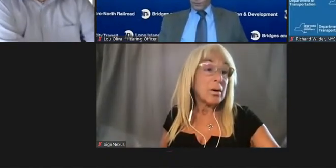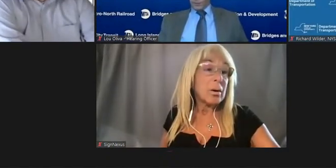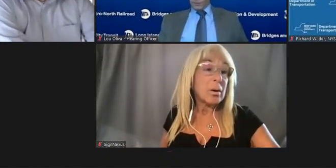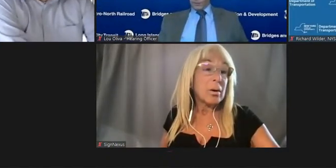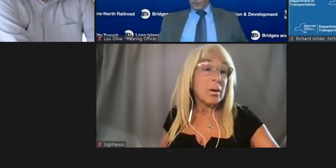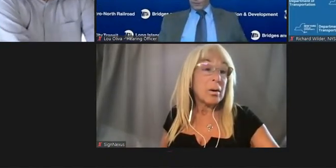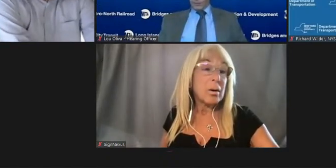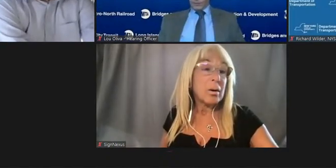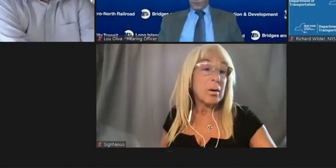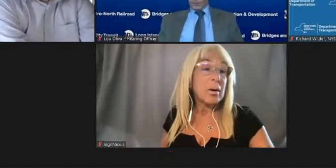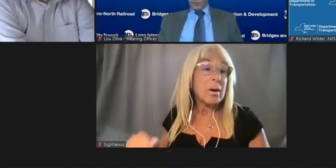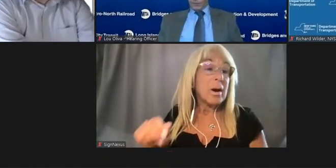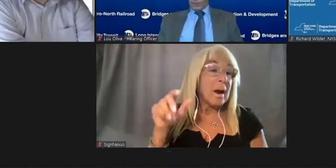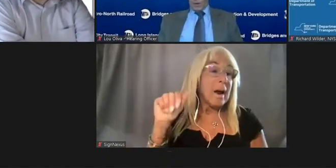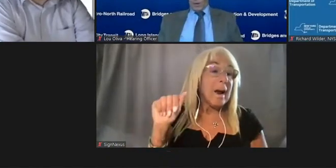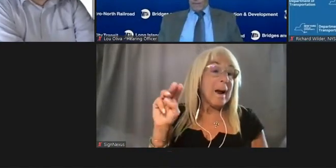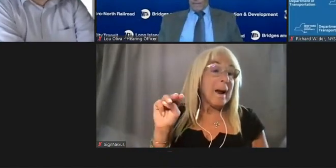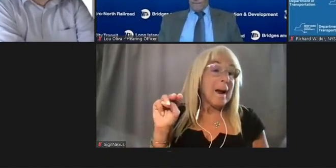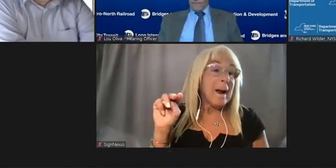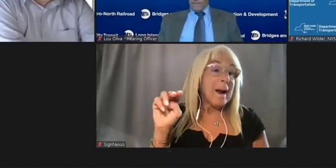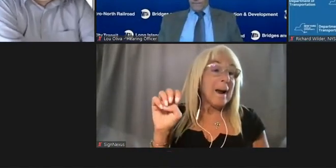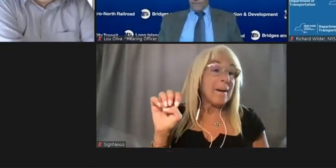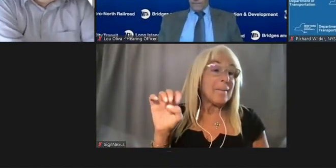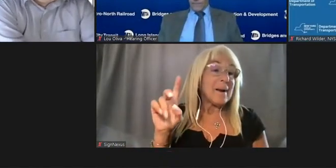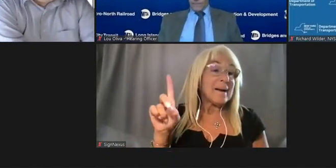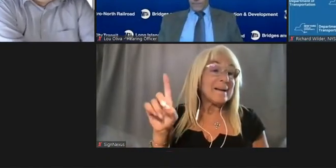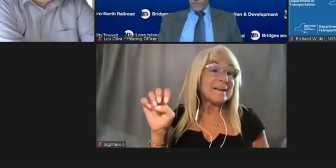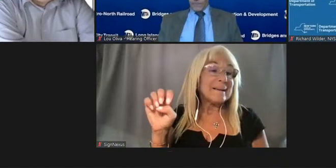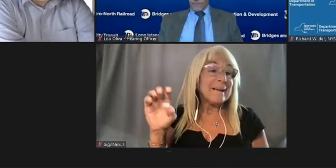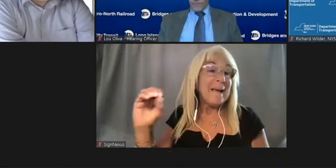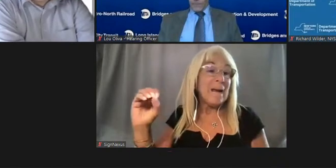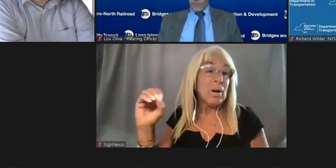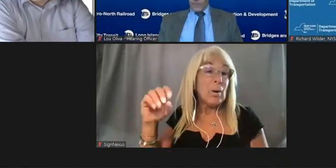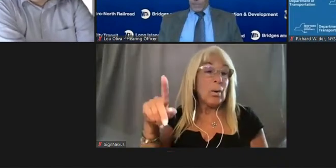Catherine you are muted and may begin your remarks